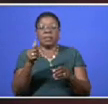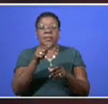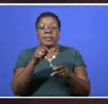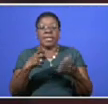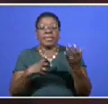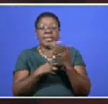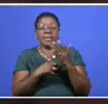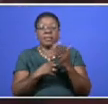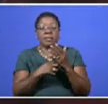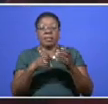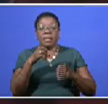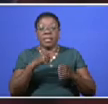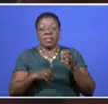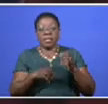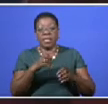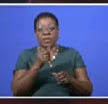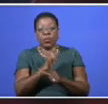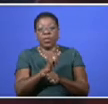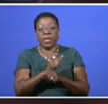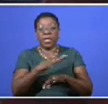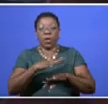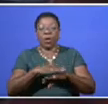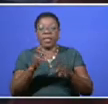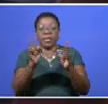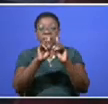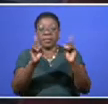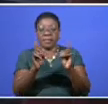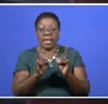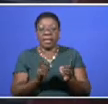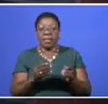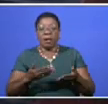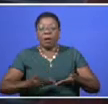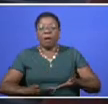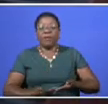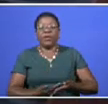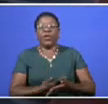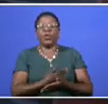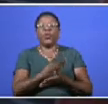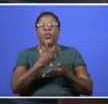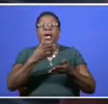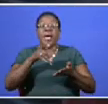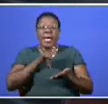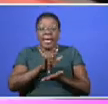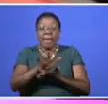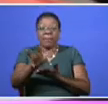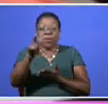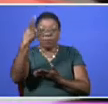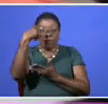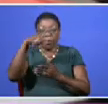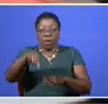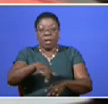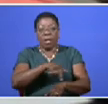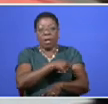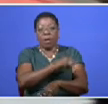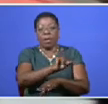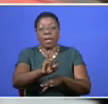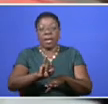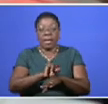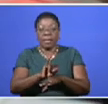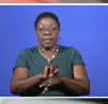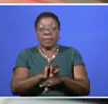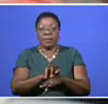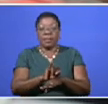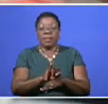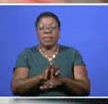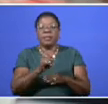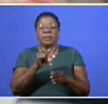working on the design, engineering, and impending construction of the new Deadman'S International Airport early this week. Plans and agricultural renderings